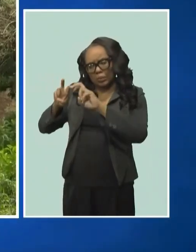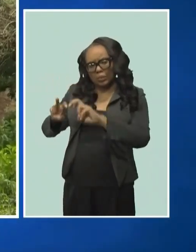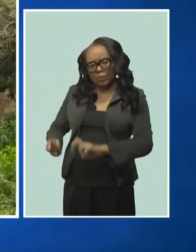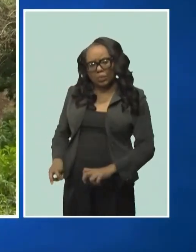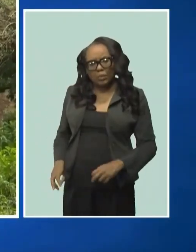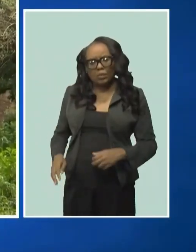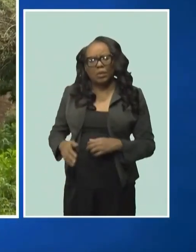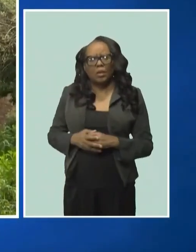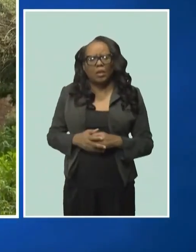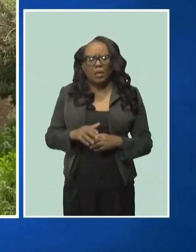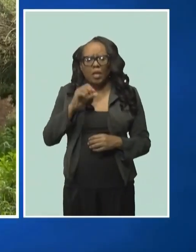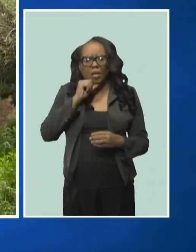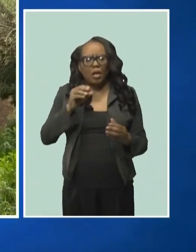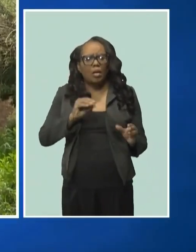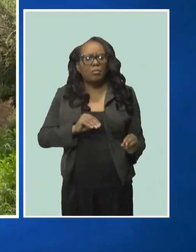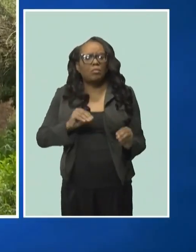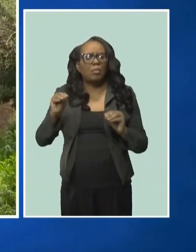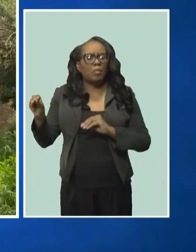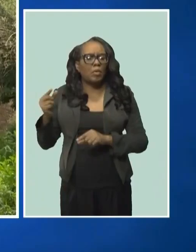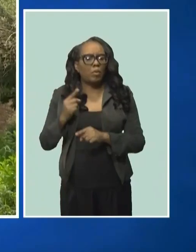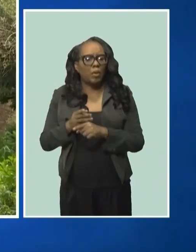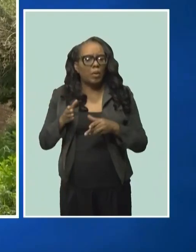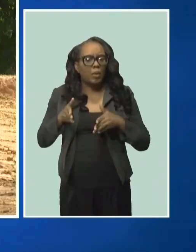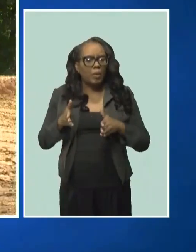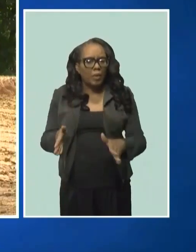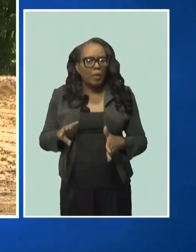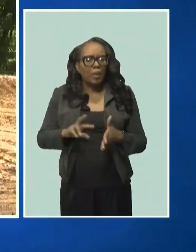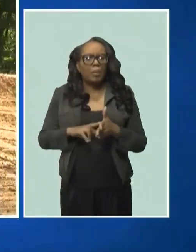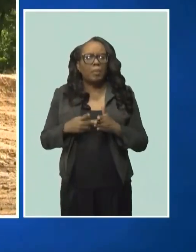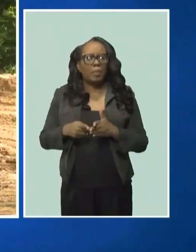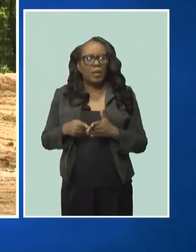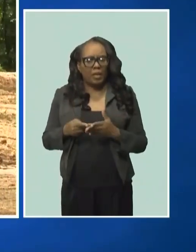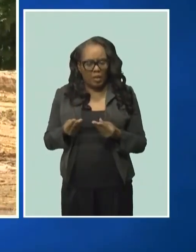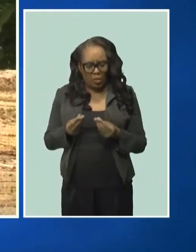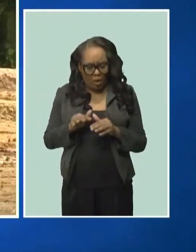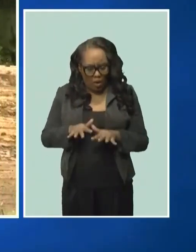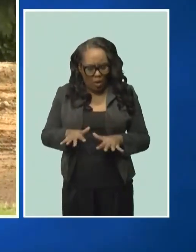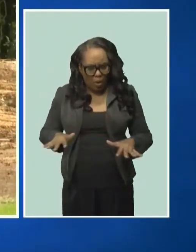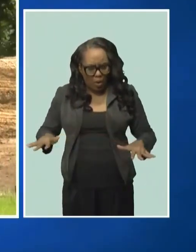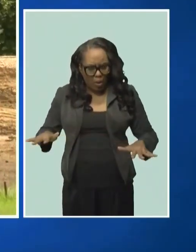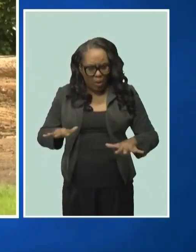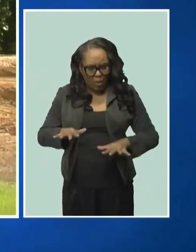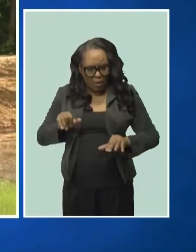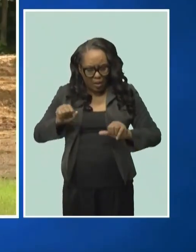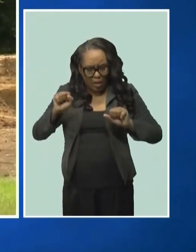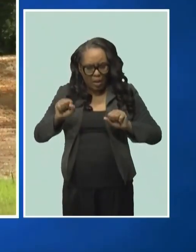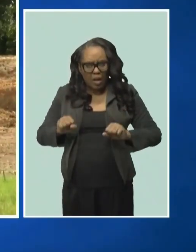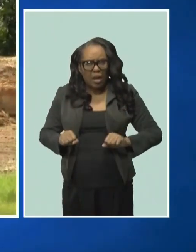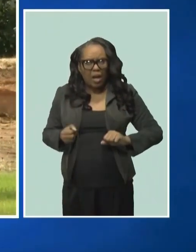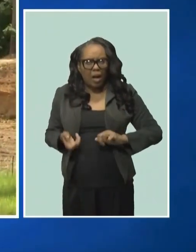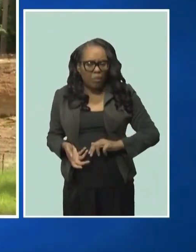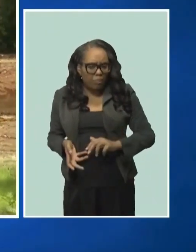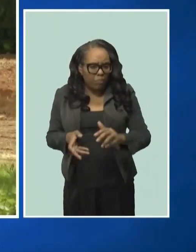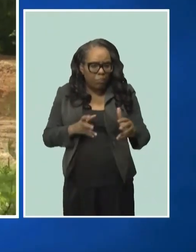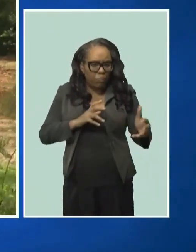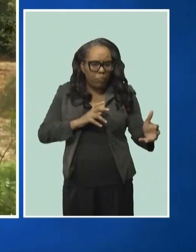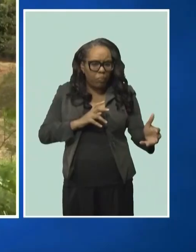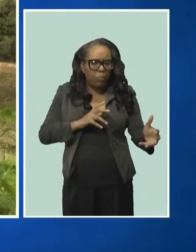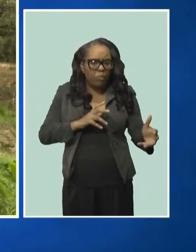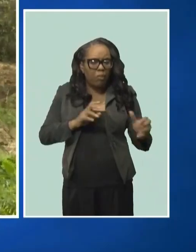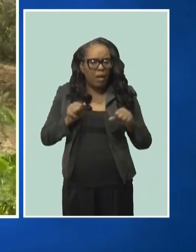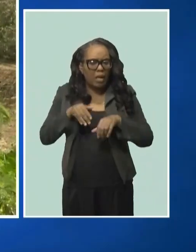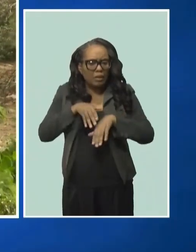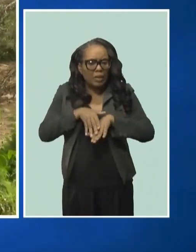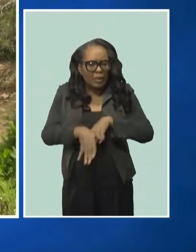indiscriminate removal of the earth could eventually mushroom into a disaster as the site is situated in the Scotland district, which is prone